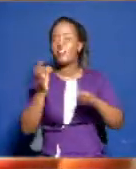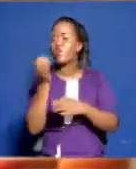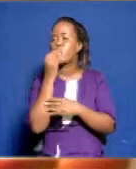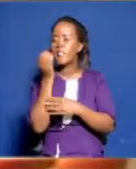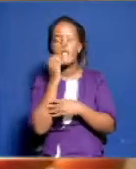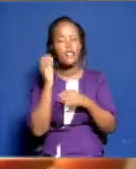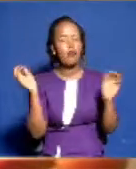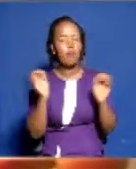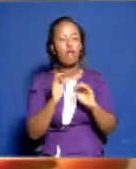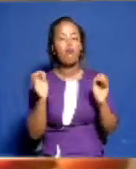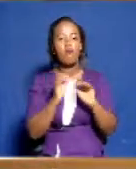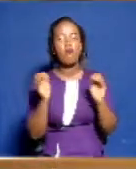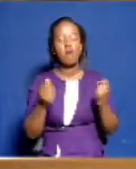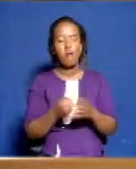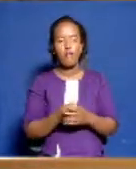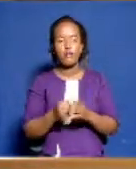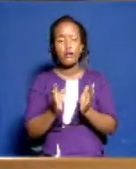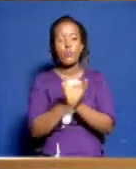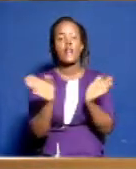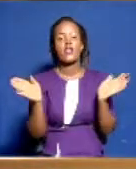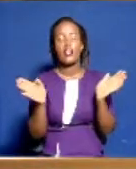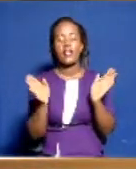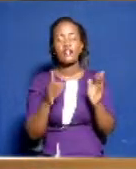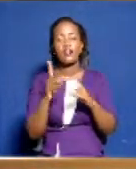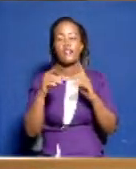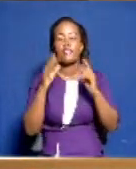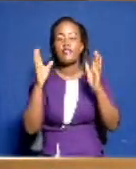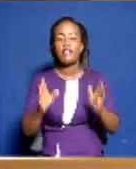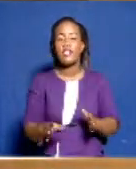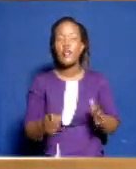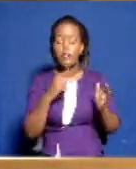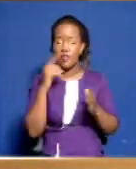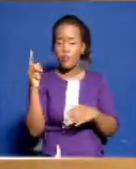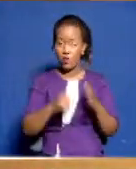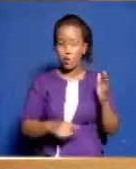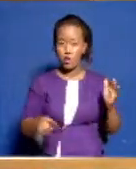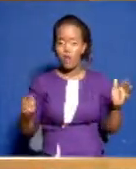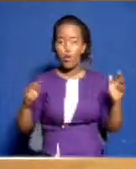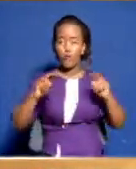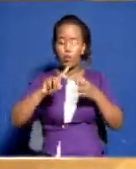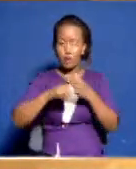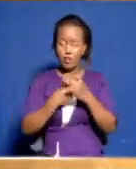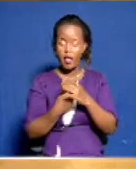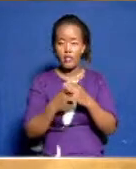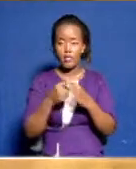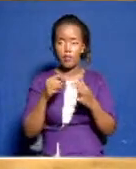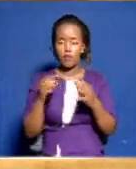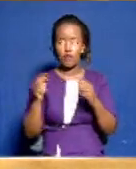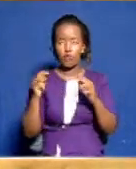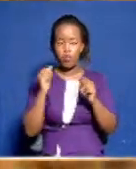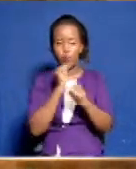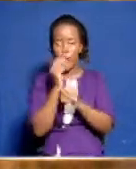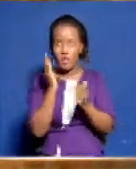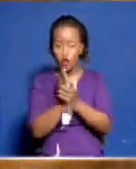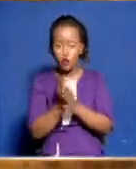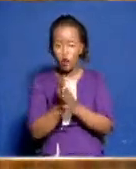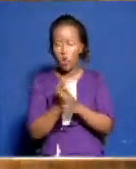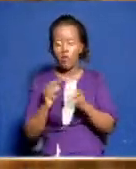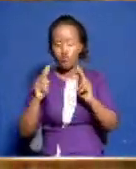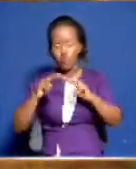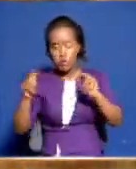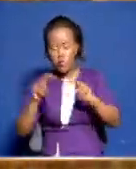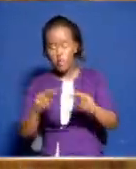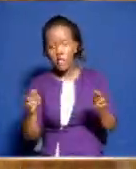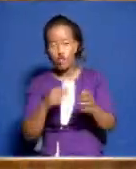Director General, Kelo Harsama, says the agency will start conducting vigorous and continuous tests on maize and other cereals at the local posho